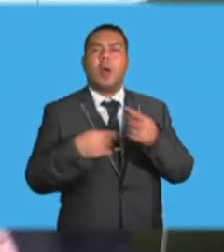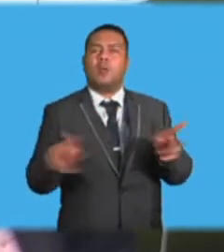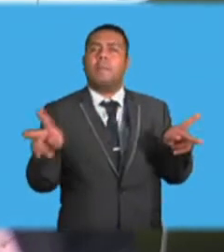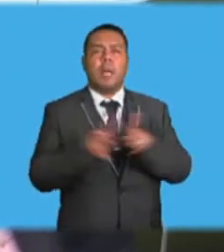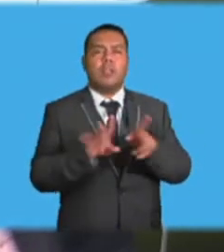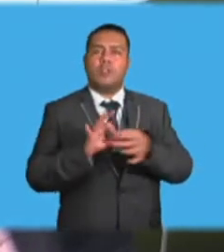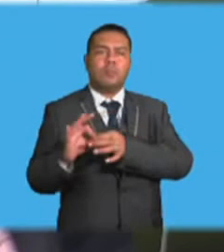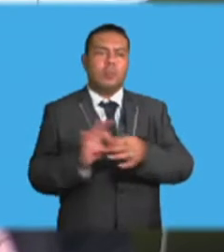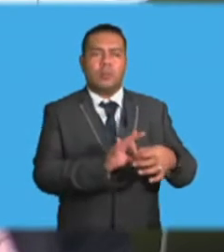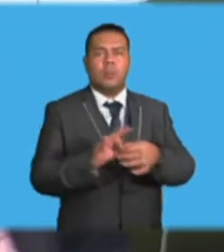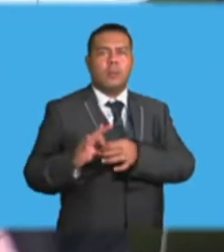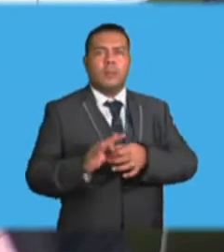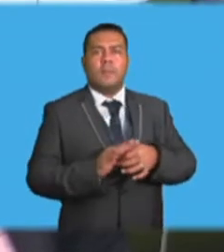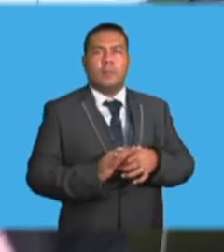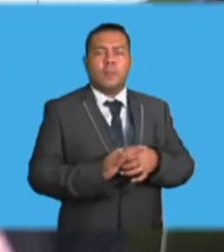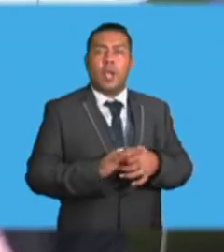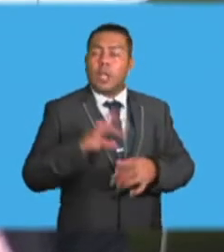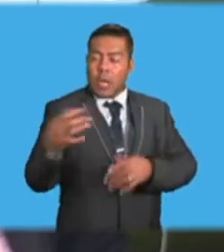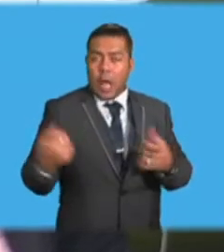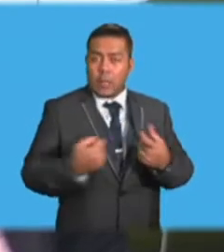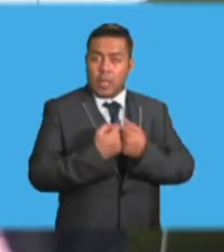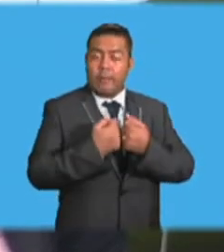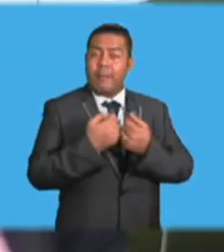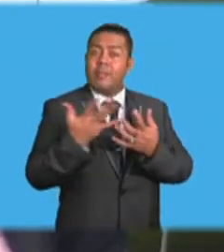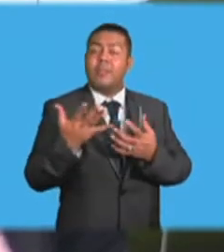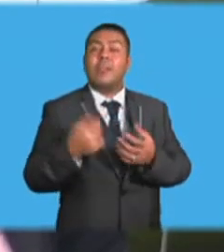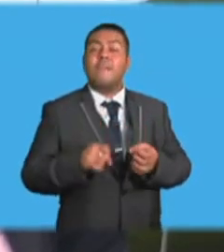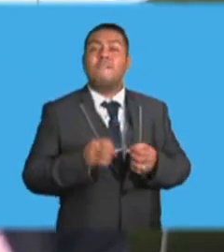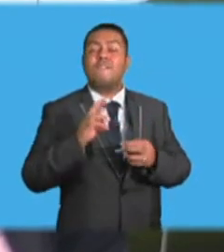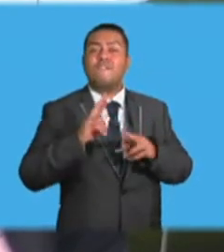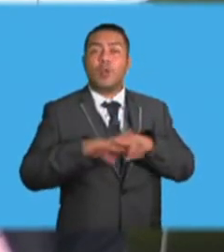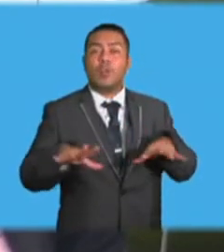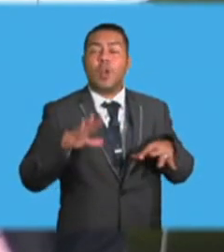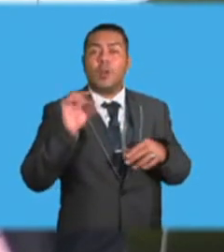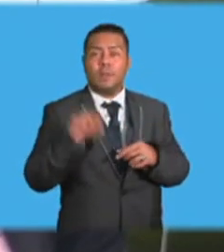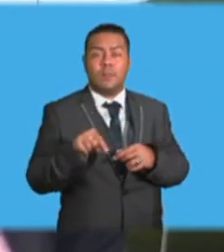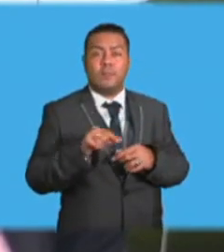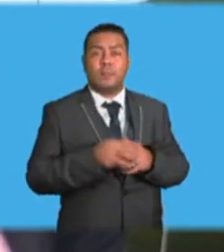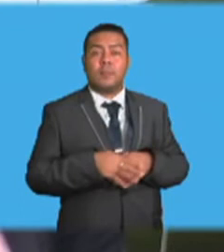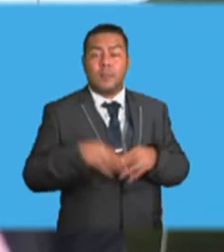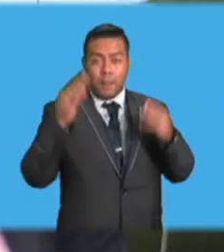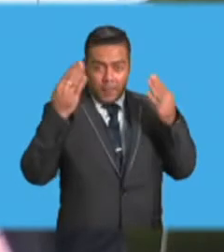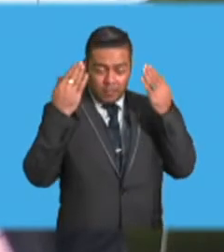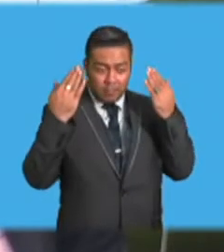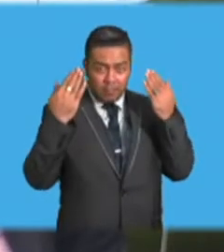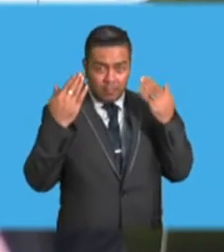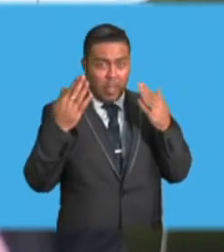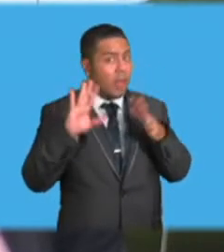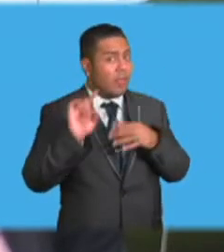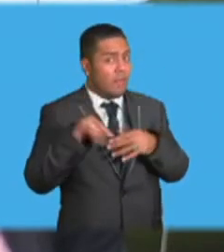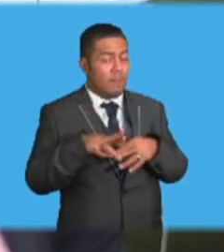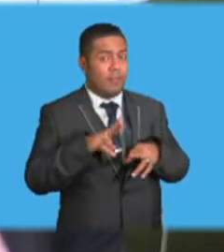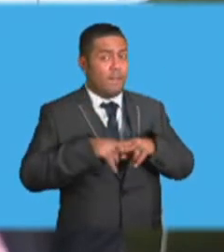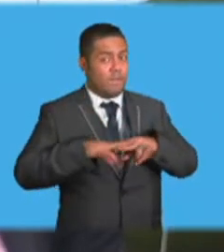Speaker. All he did was attack the statement that was made at the opening of the funeral rights facility. Madam Speaker, the Vatuwaqa Funeral Rights Facility,